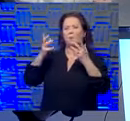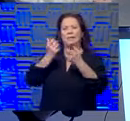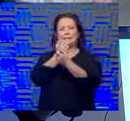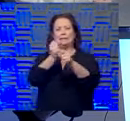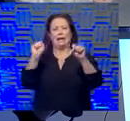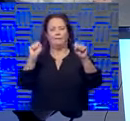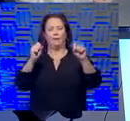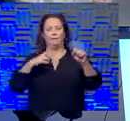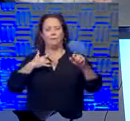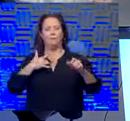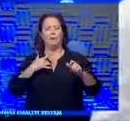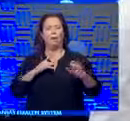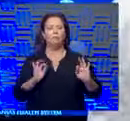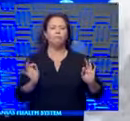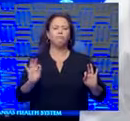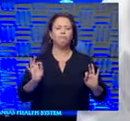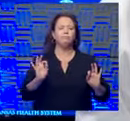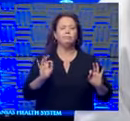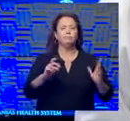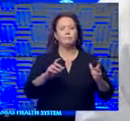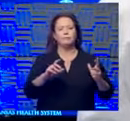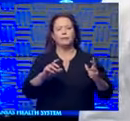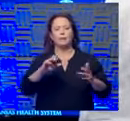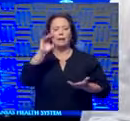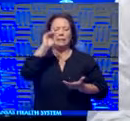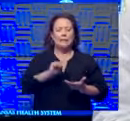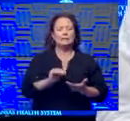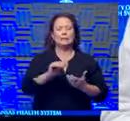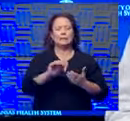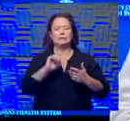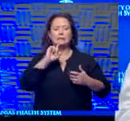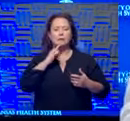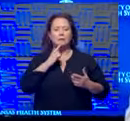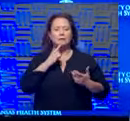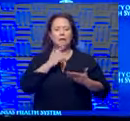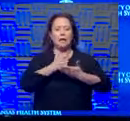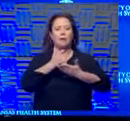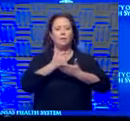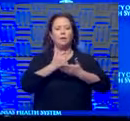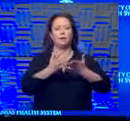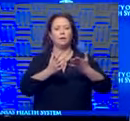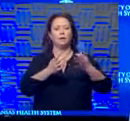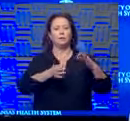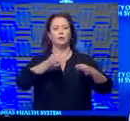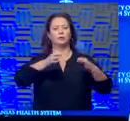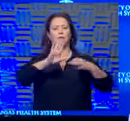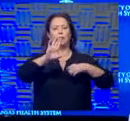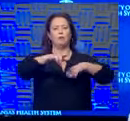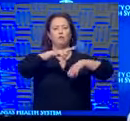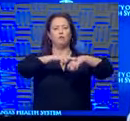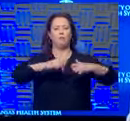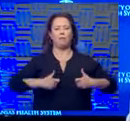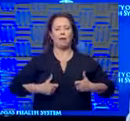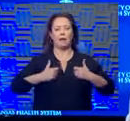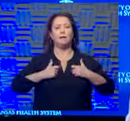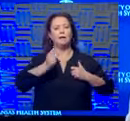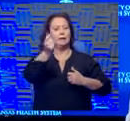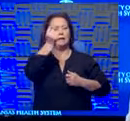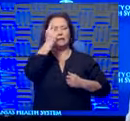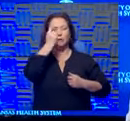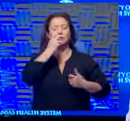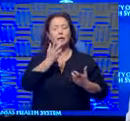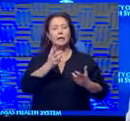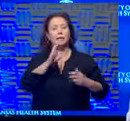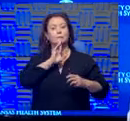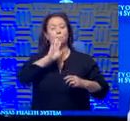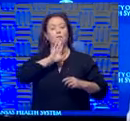want to minimize the seriousness of the disease to help them justify going about a more normal life. And I do understand that. It